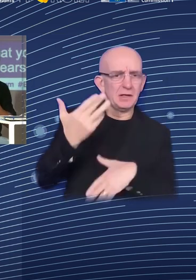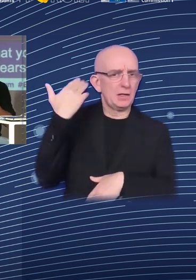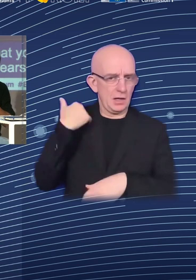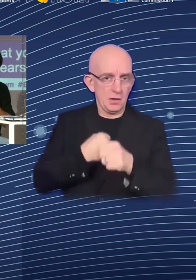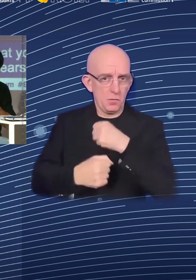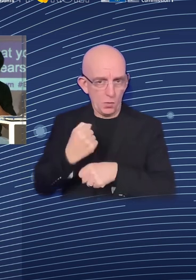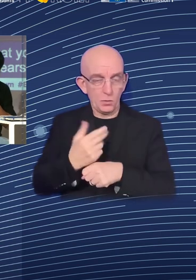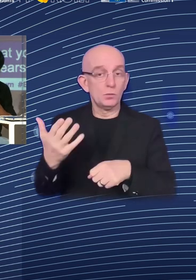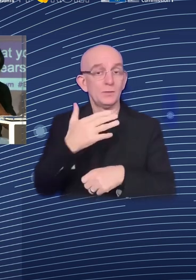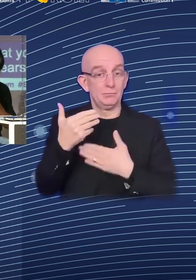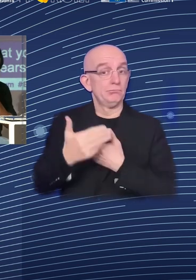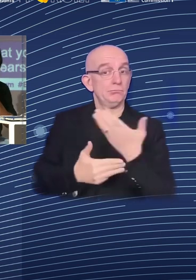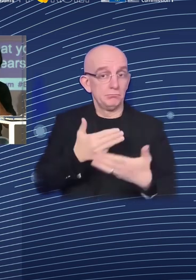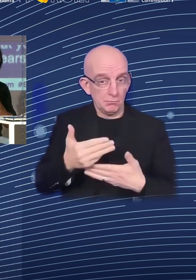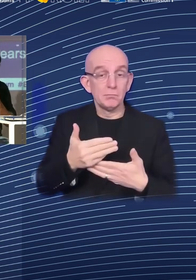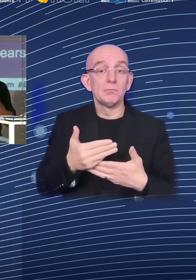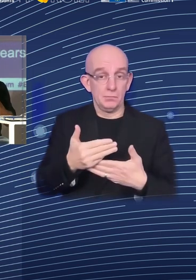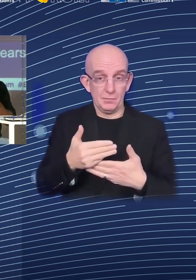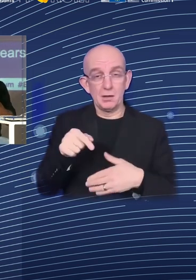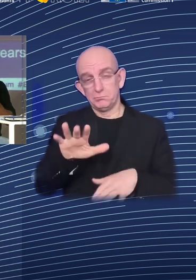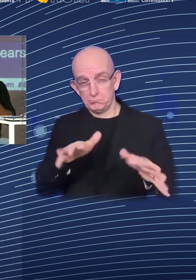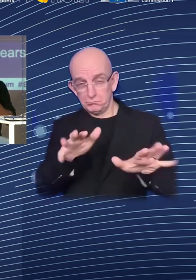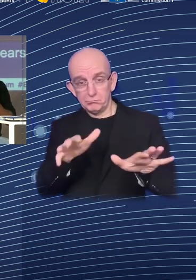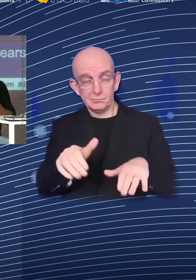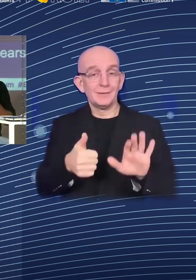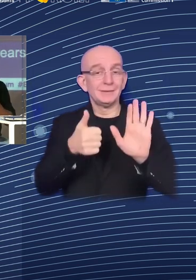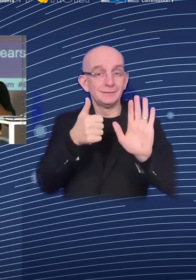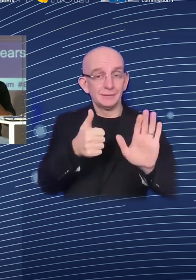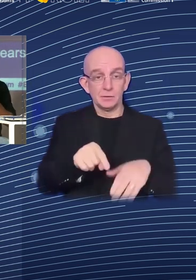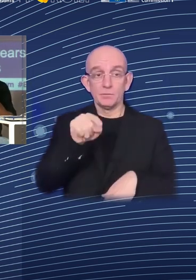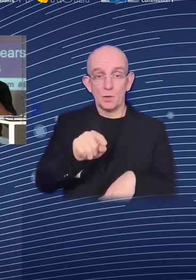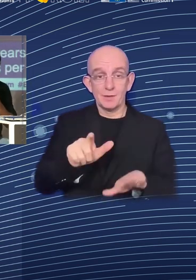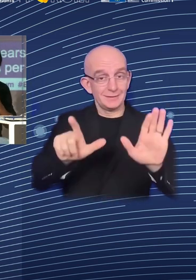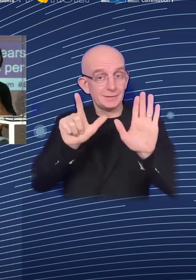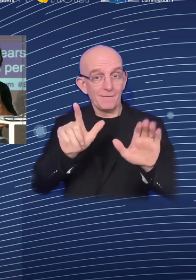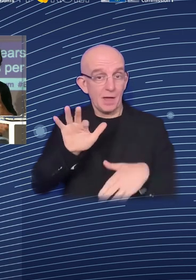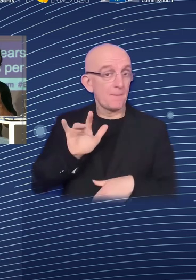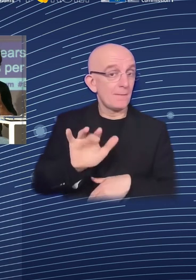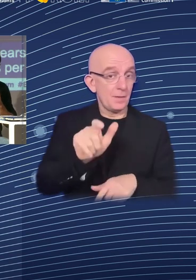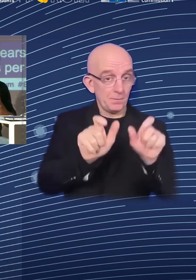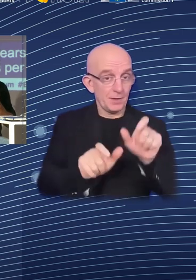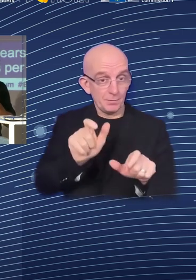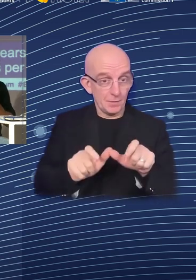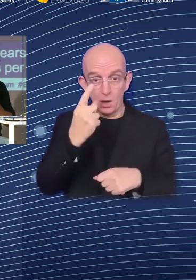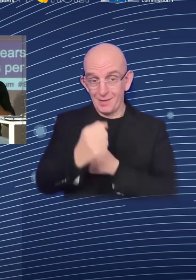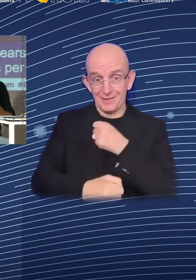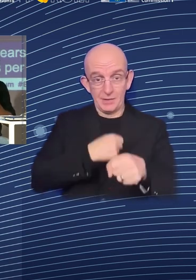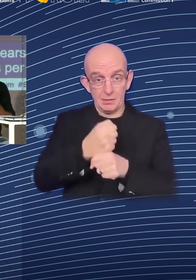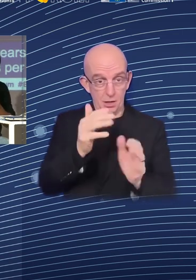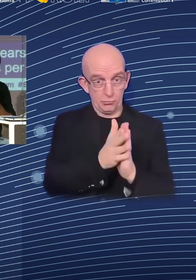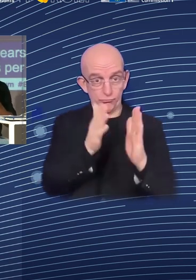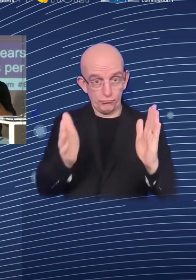6.7 million users per year, so it's almost 10% of the French population that is using Pix per